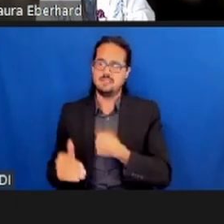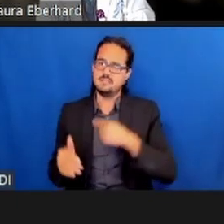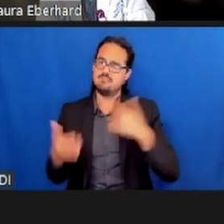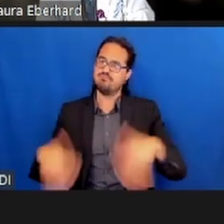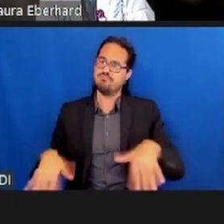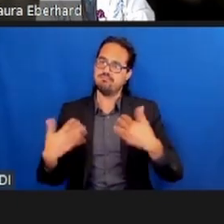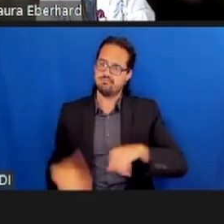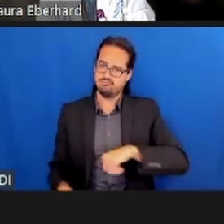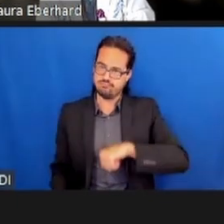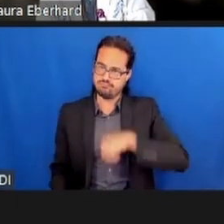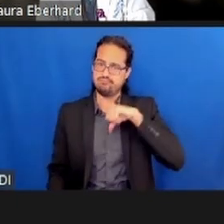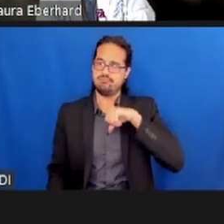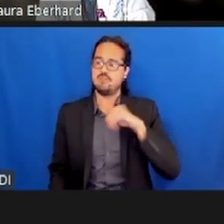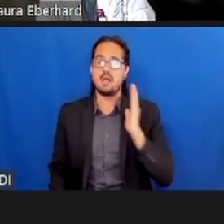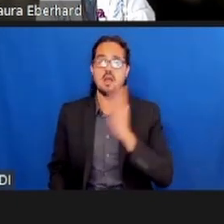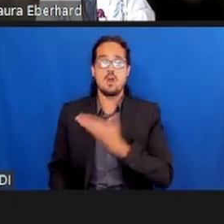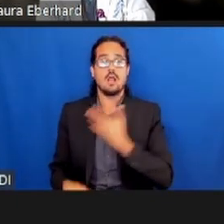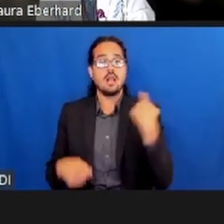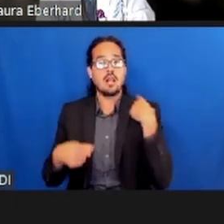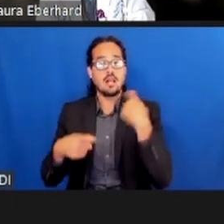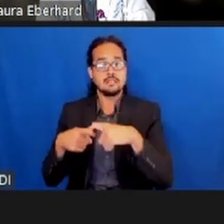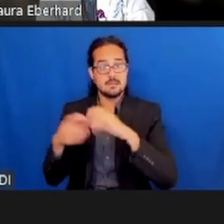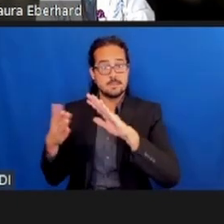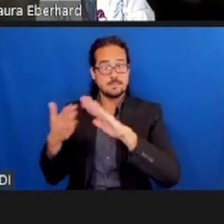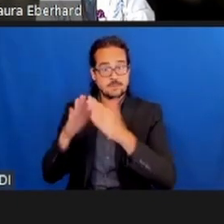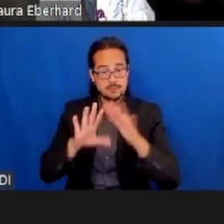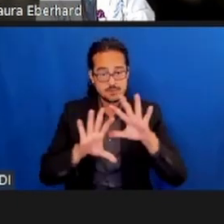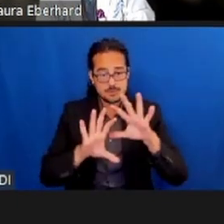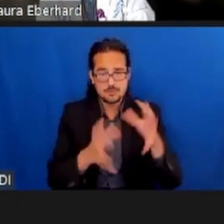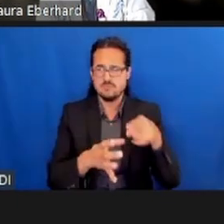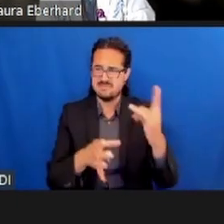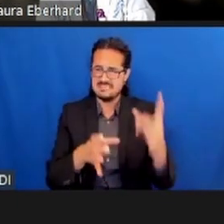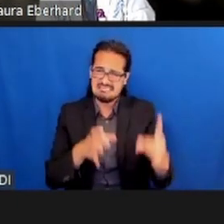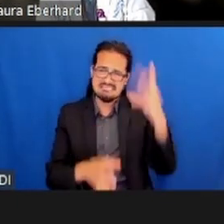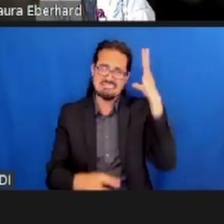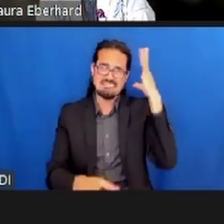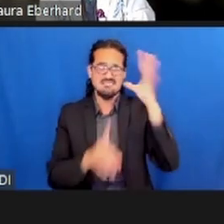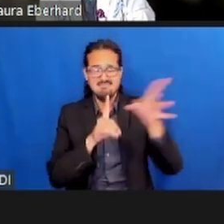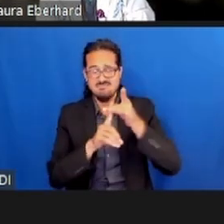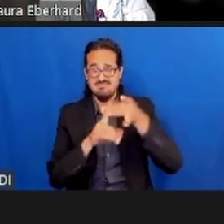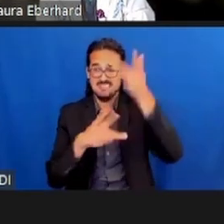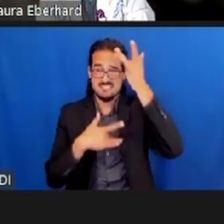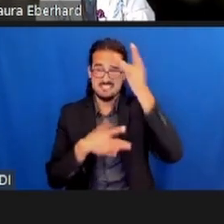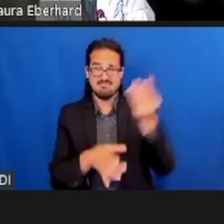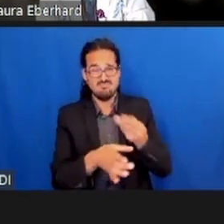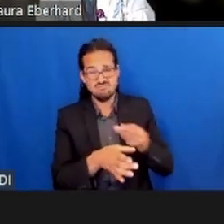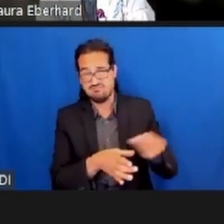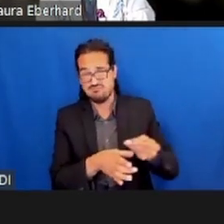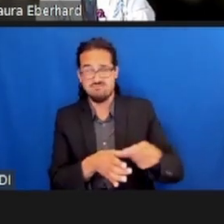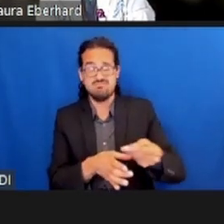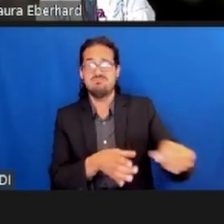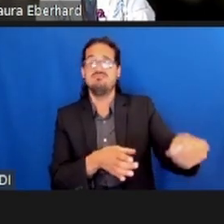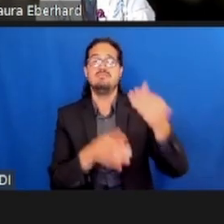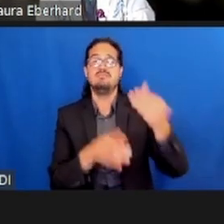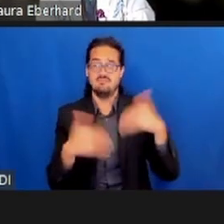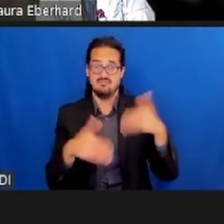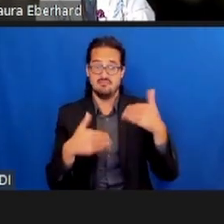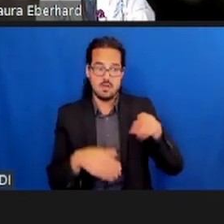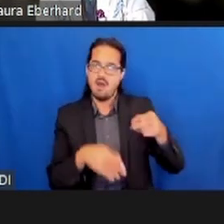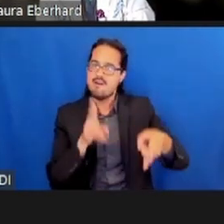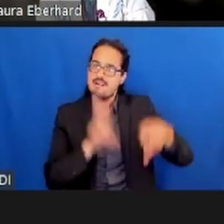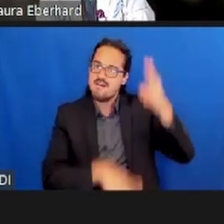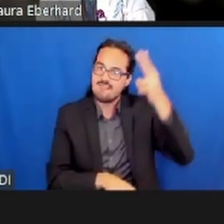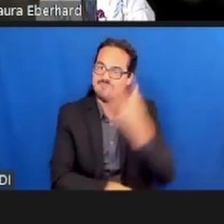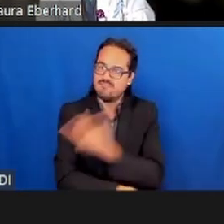has the highest vaccination rates. This slide also illustrates that we have our lowest vaccination rates among our African-American residents.